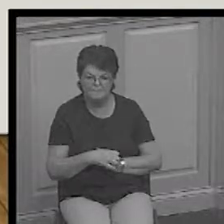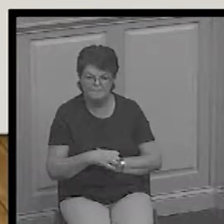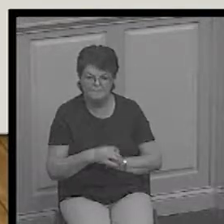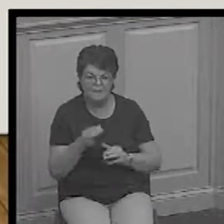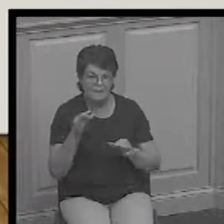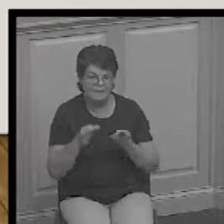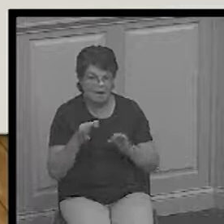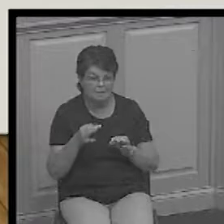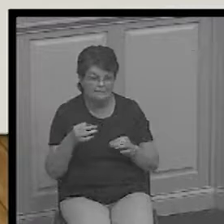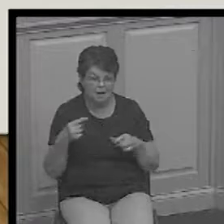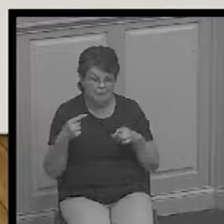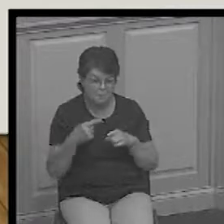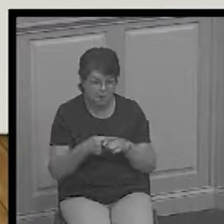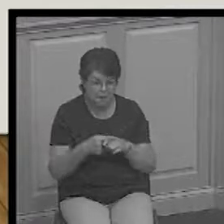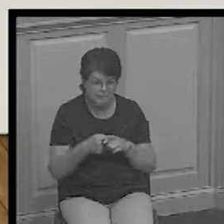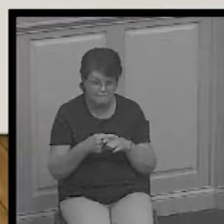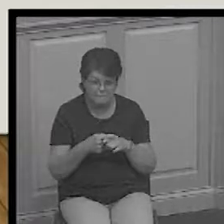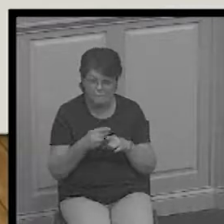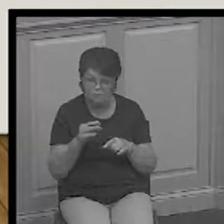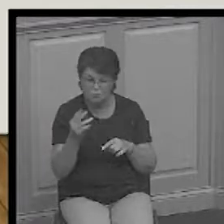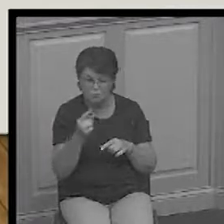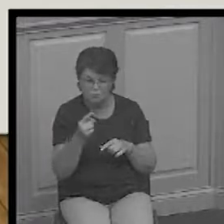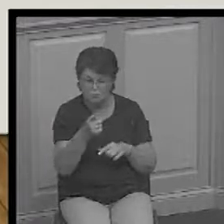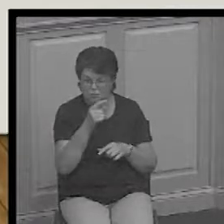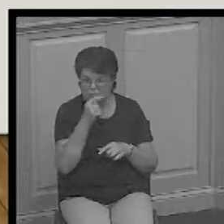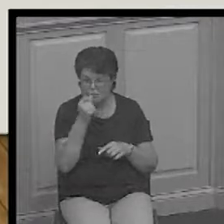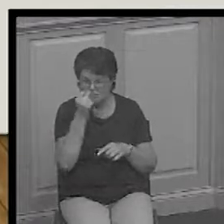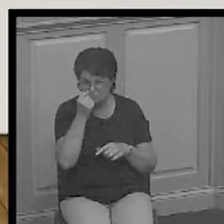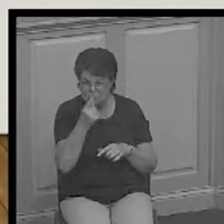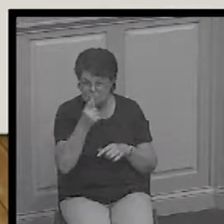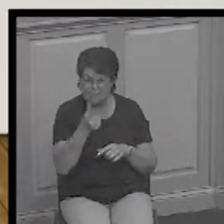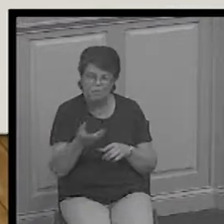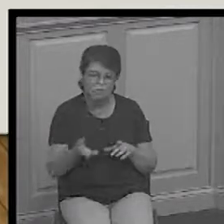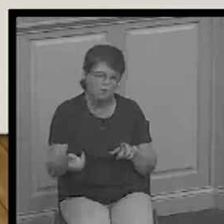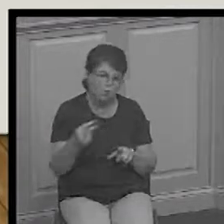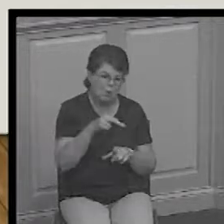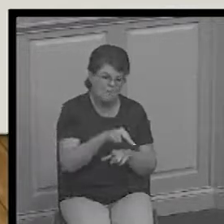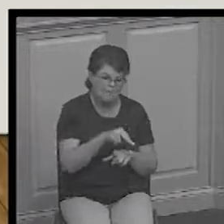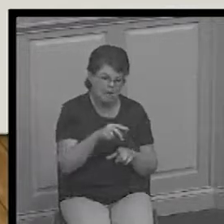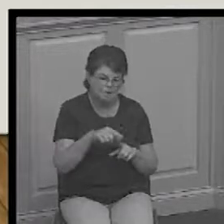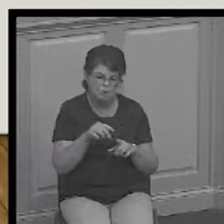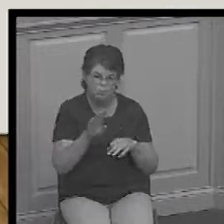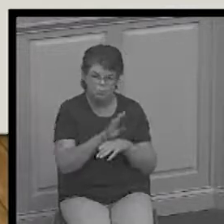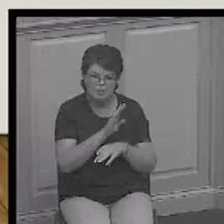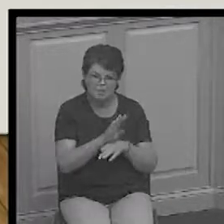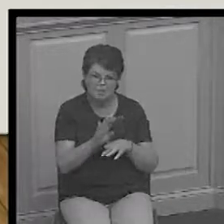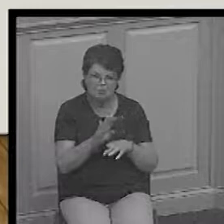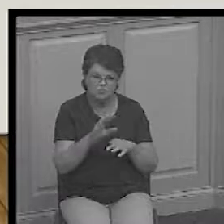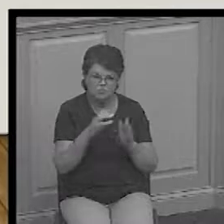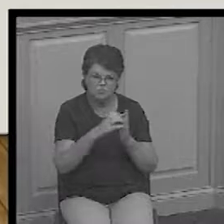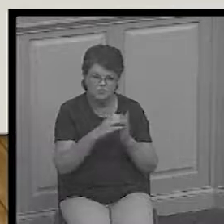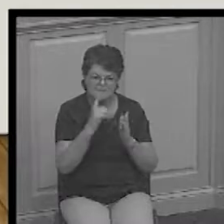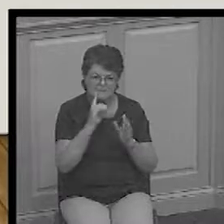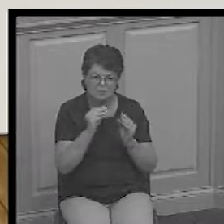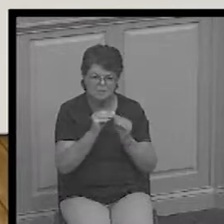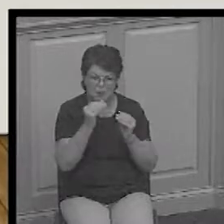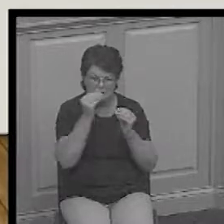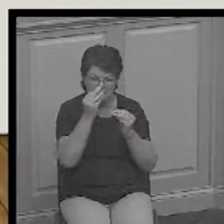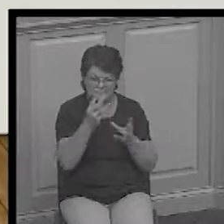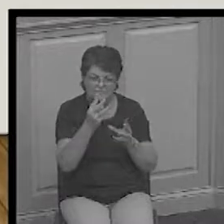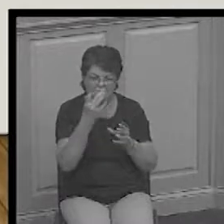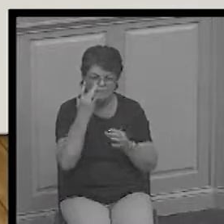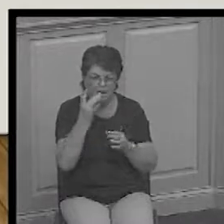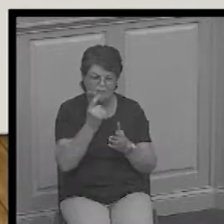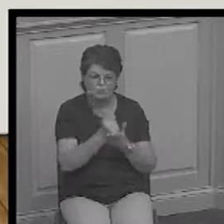If there's a conflict or it's something that you don't understand, then you flip back to the commercial section for more information, because the treatments